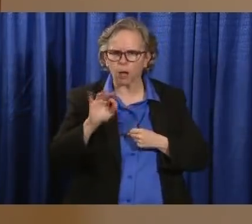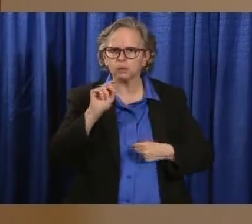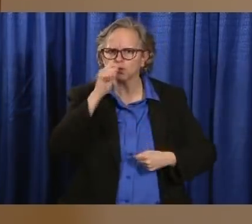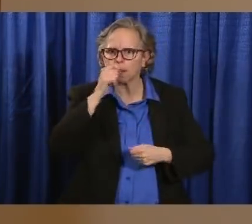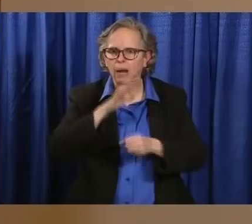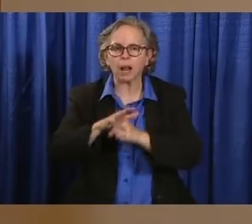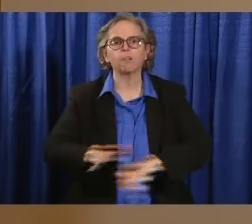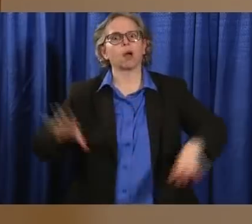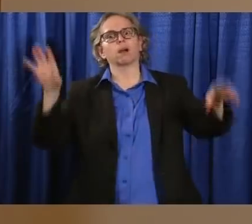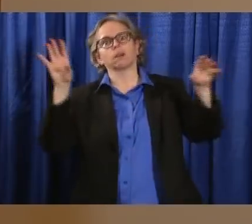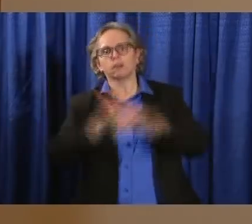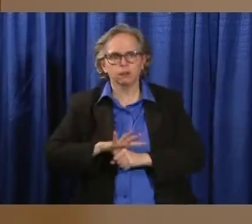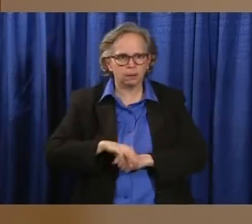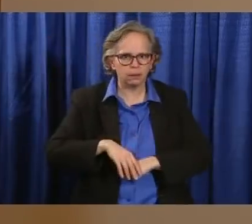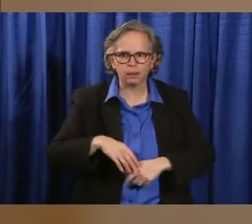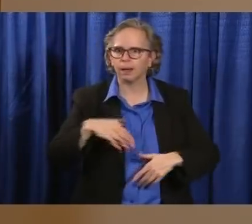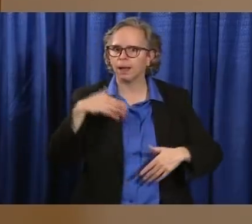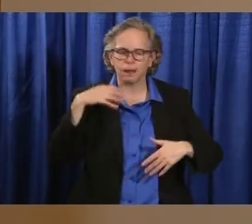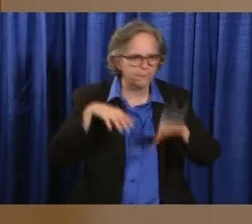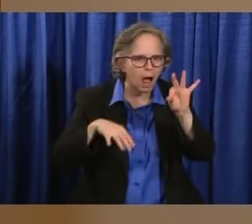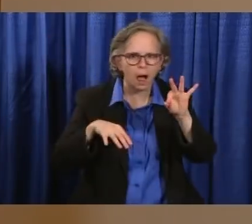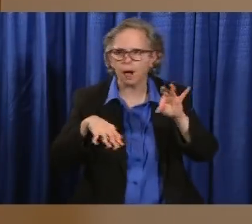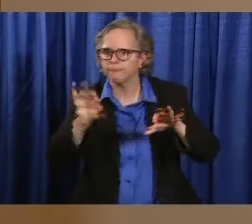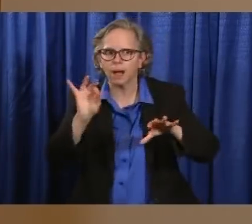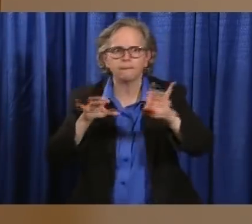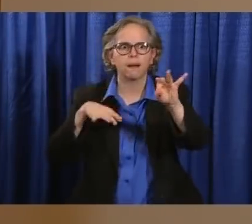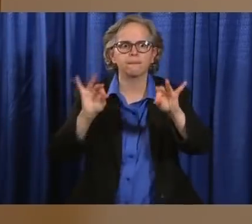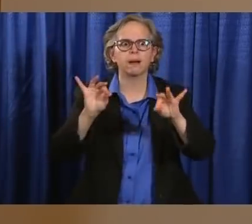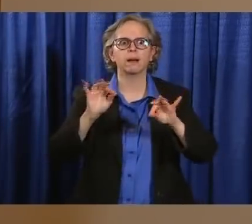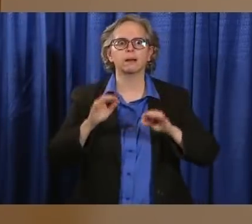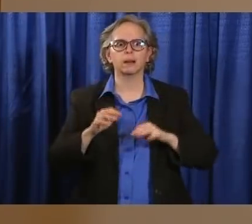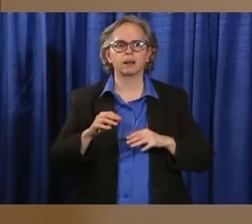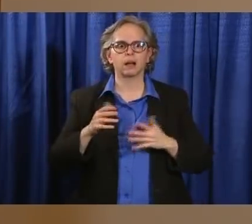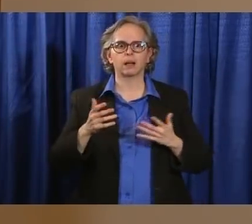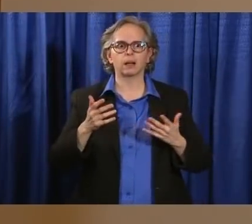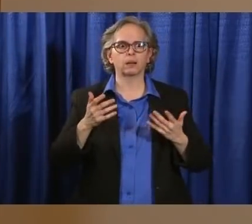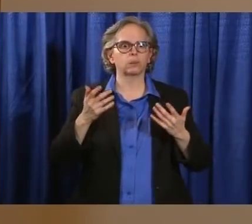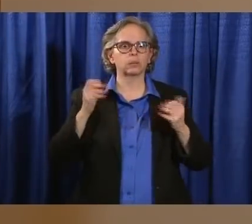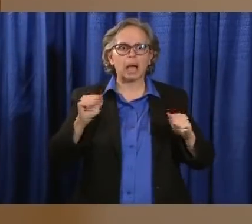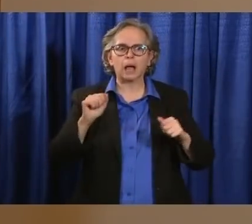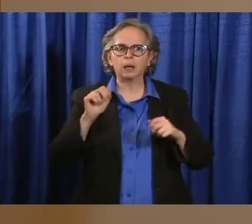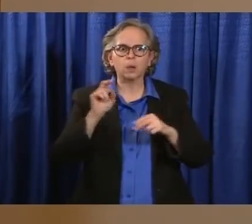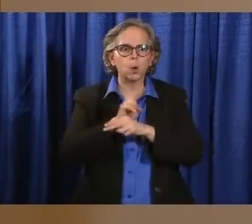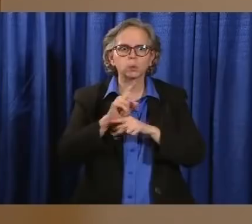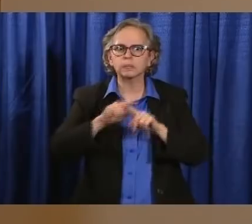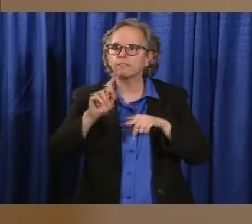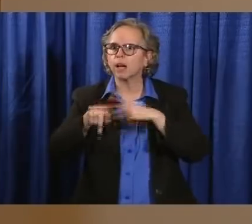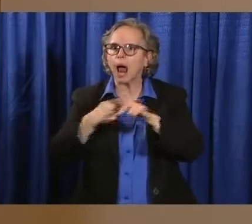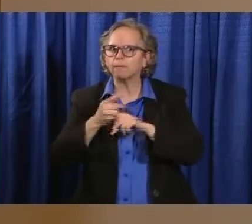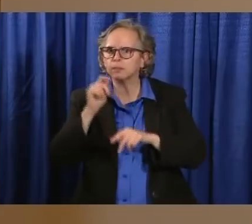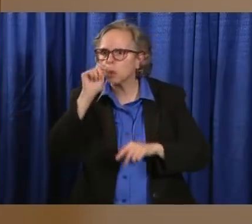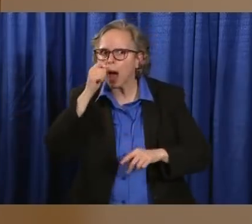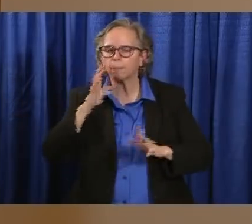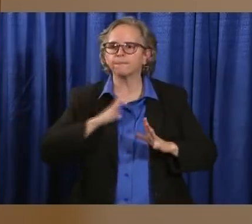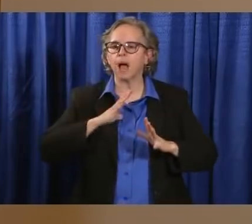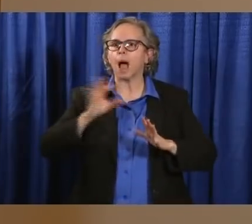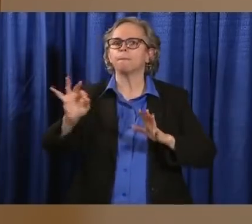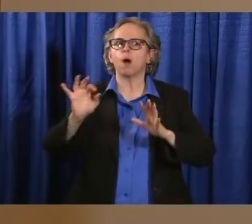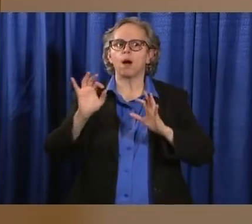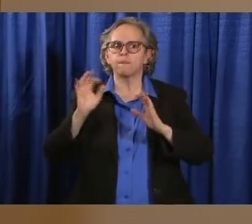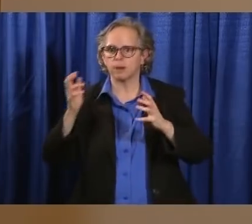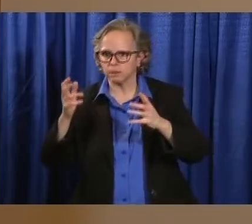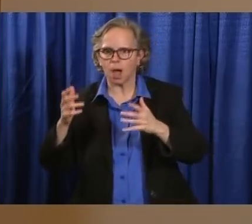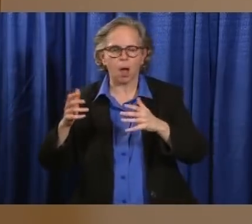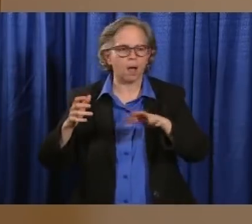they knew that you could use a variety of swabs, and that was made known. We can now use actually saline instead of the